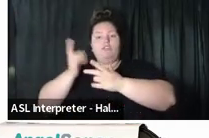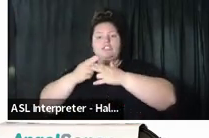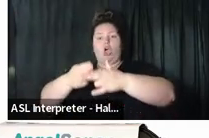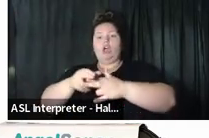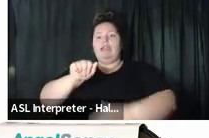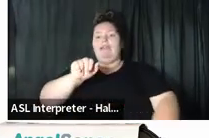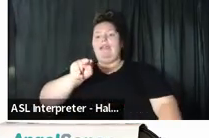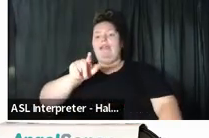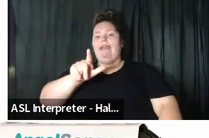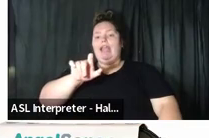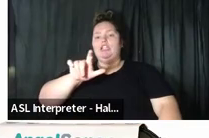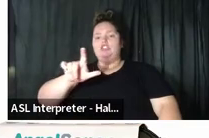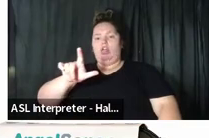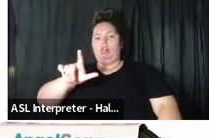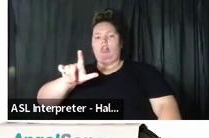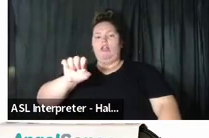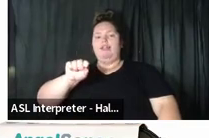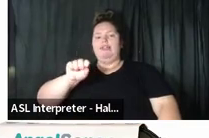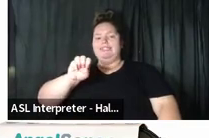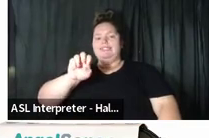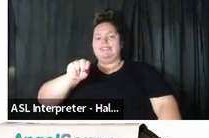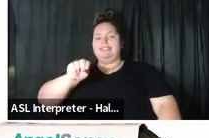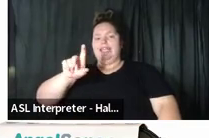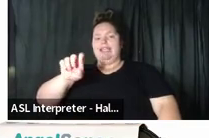and it's very